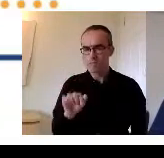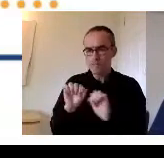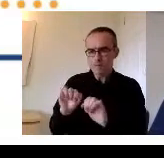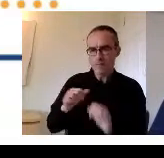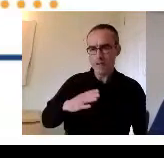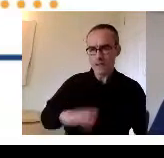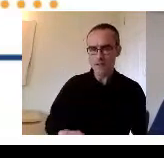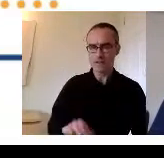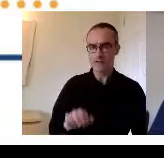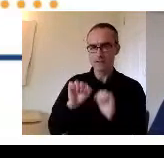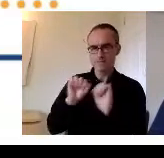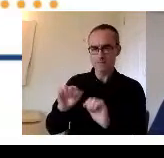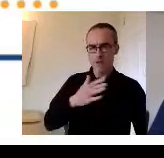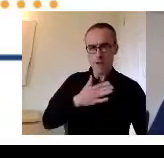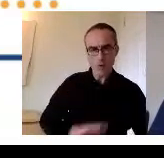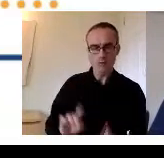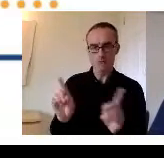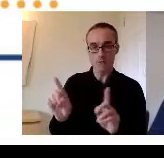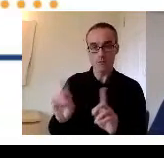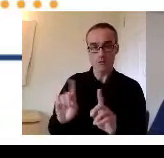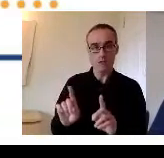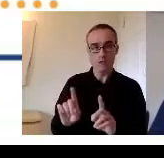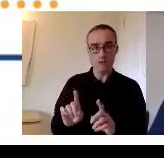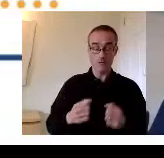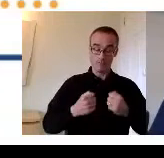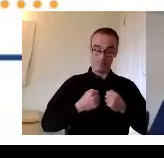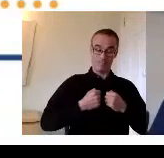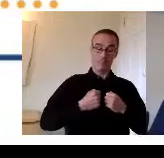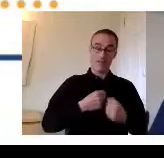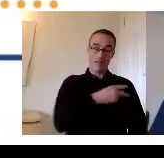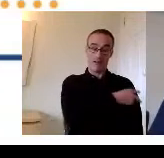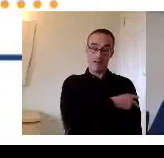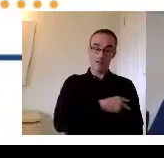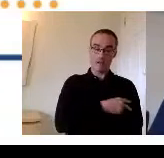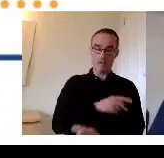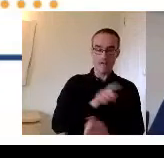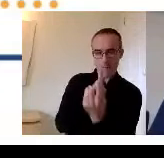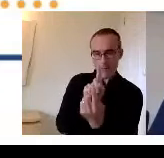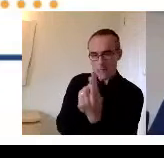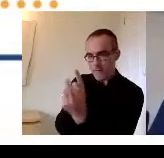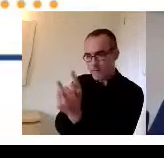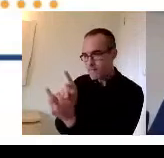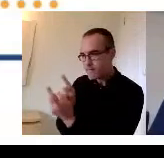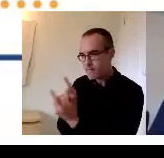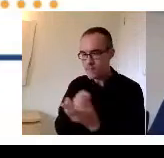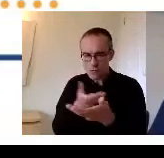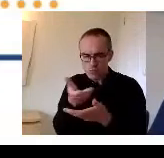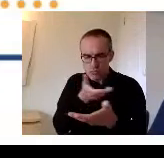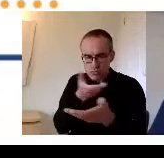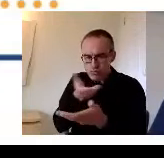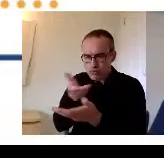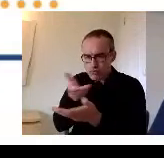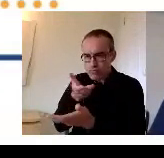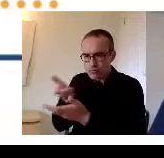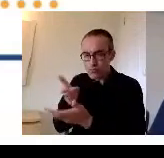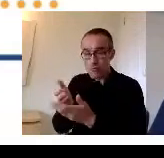where our activators went out into those community centers, faith centers, and talked to them, did